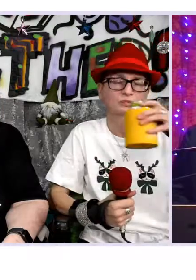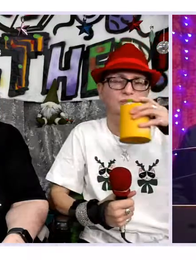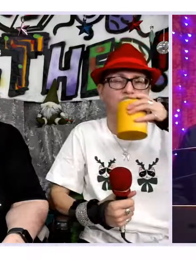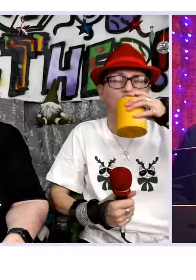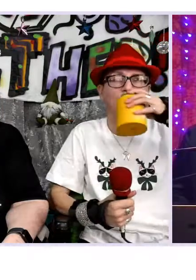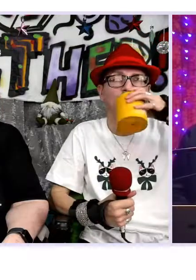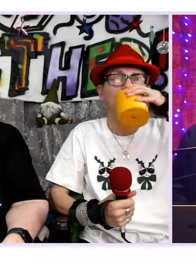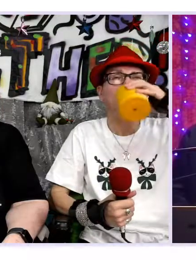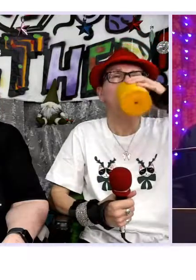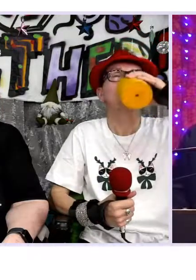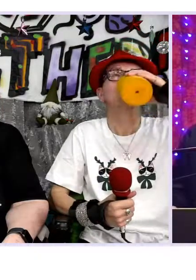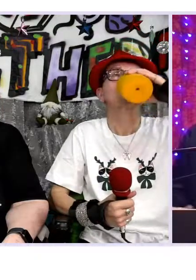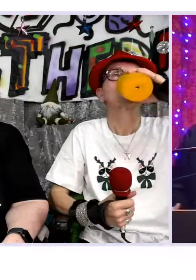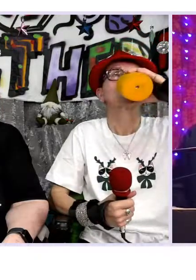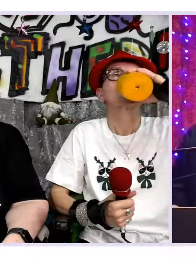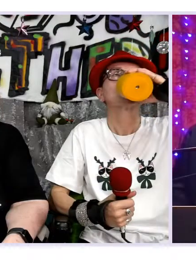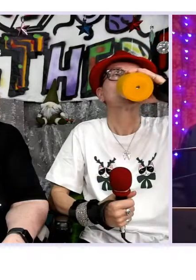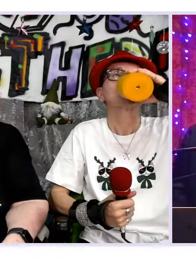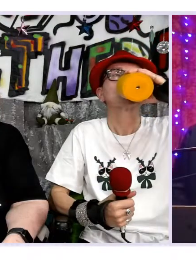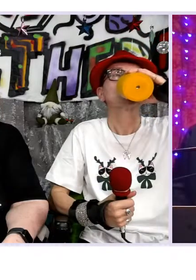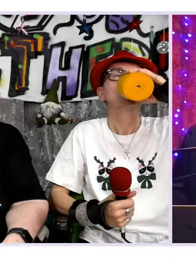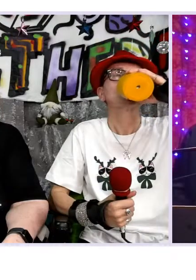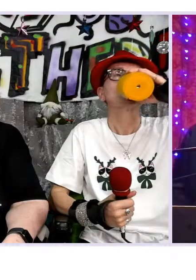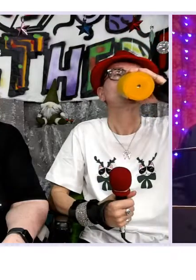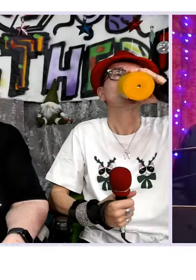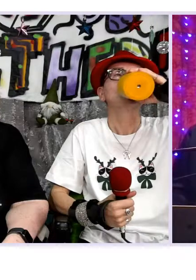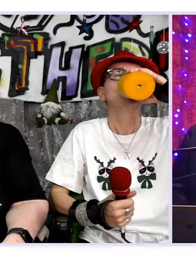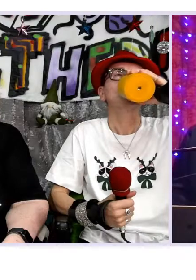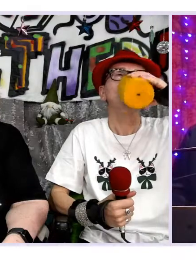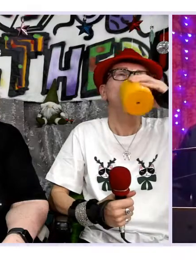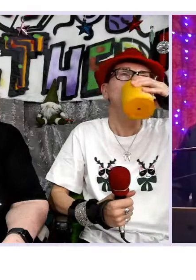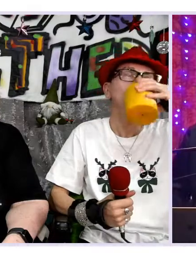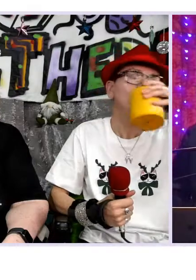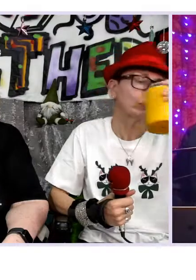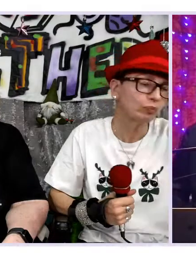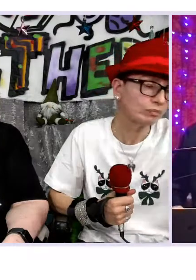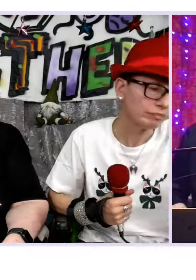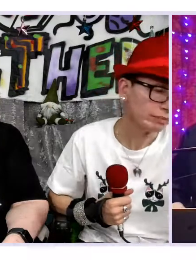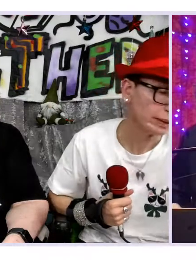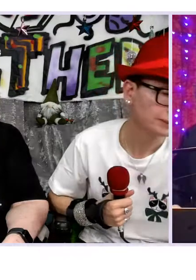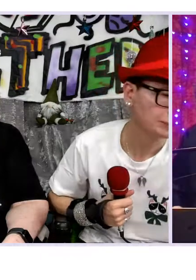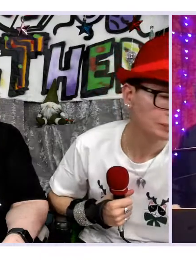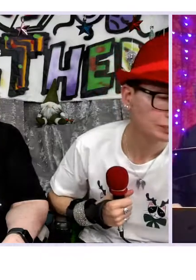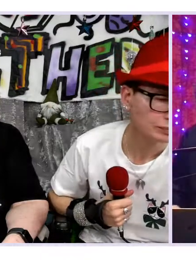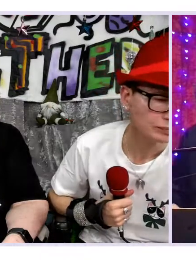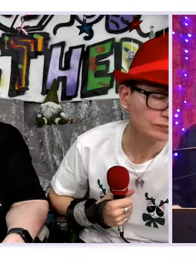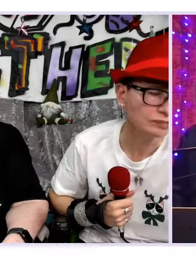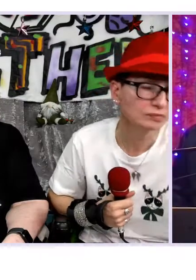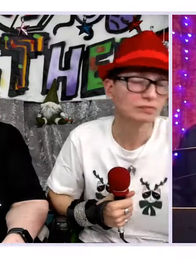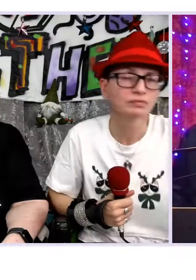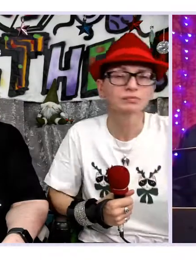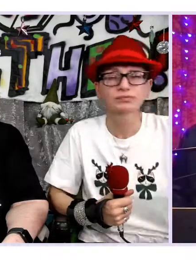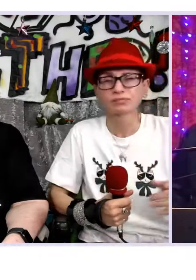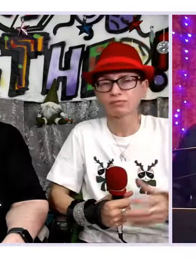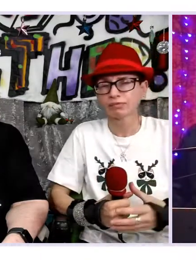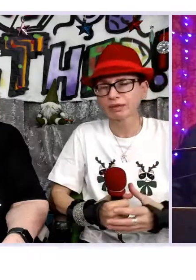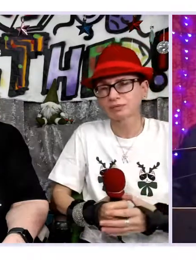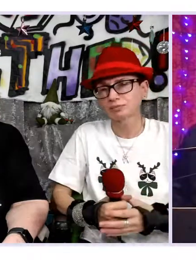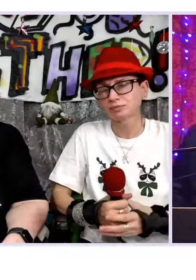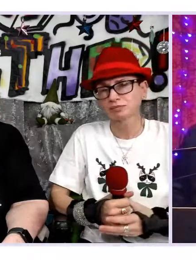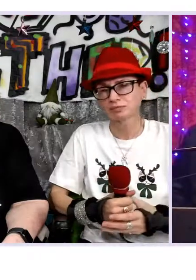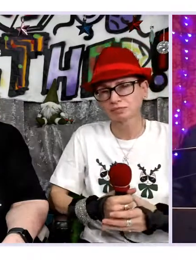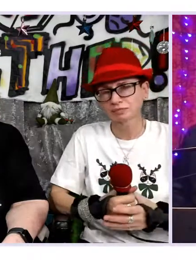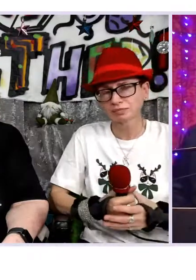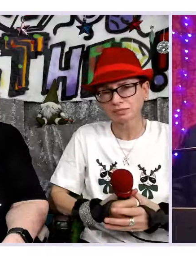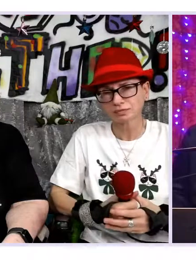of the organizations and federations that run sport. So last week, the International